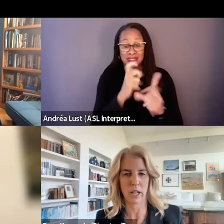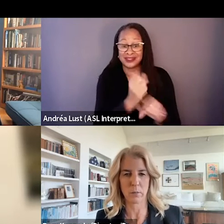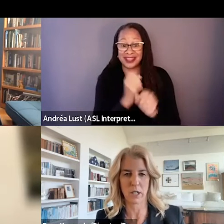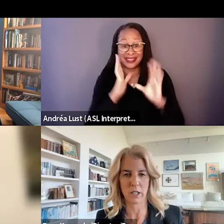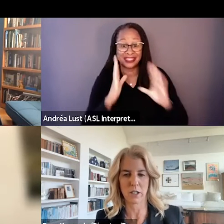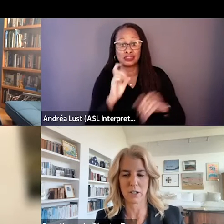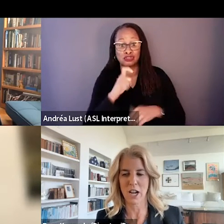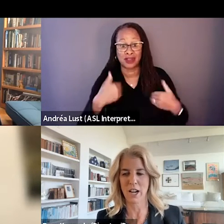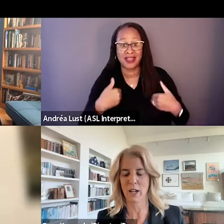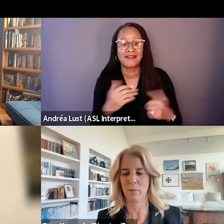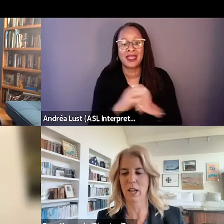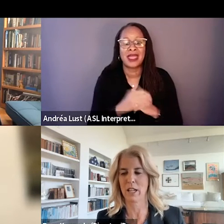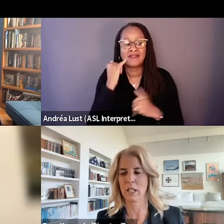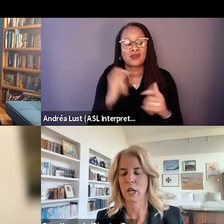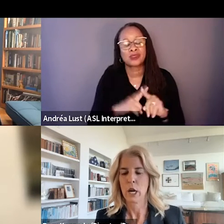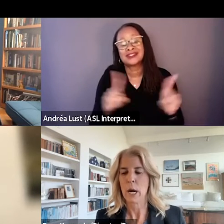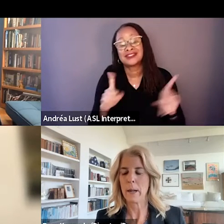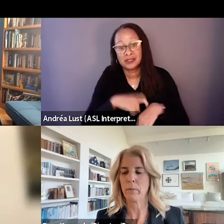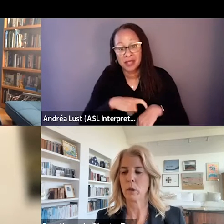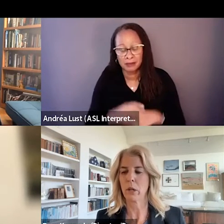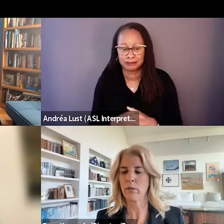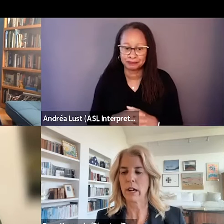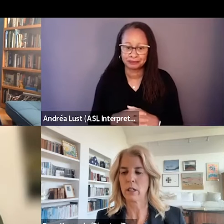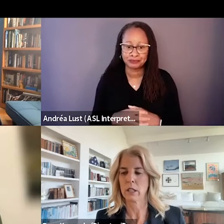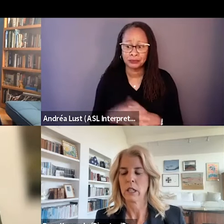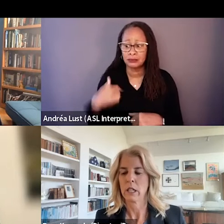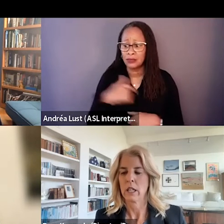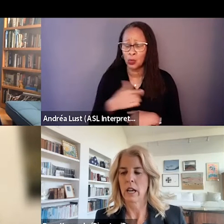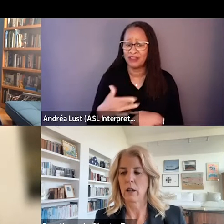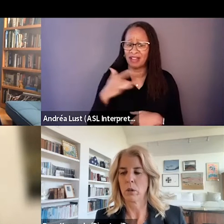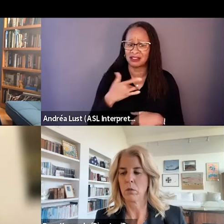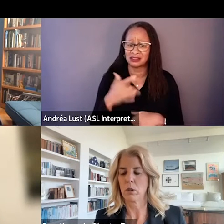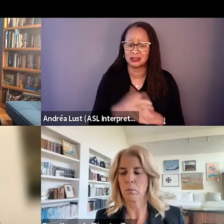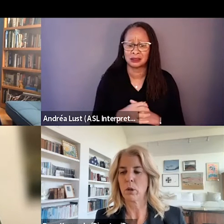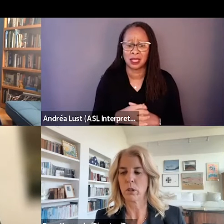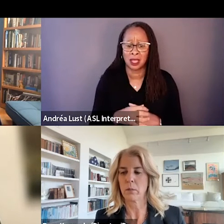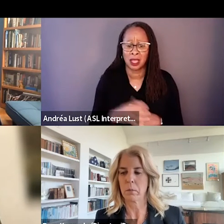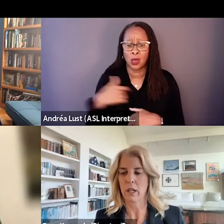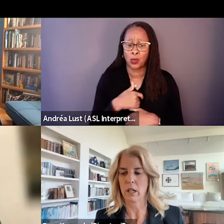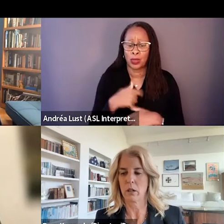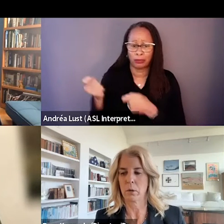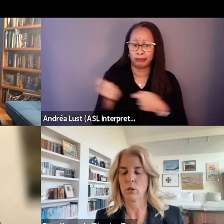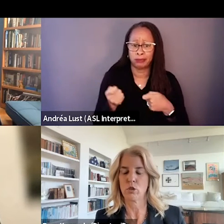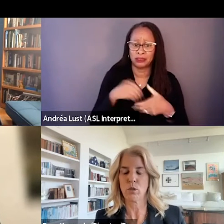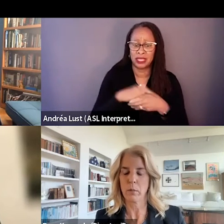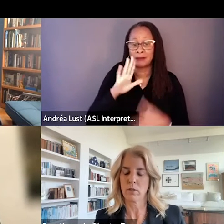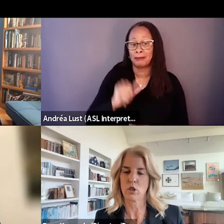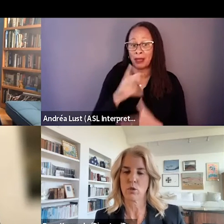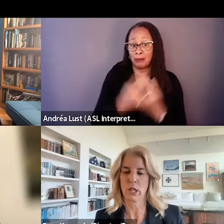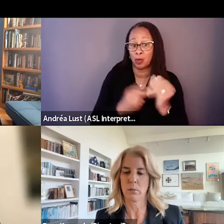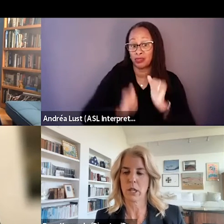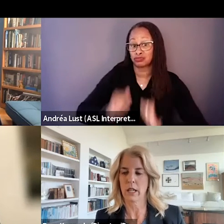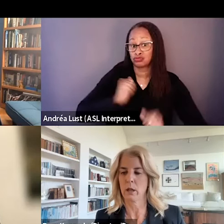have had it been another time. And we felt that we were pulled in by both the drama